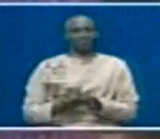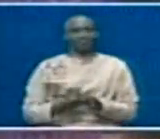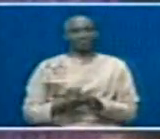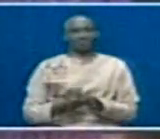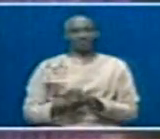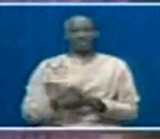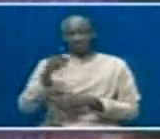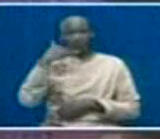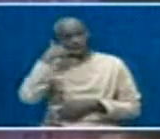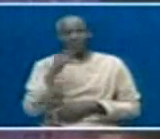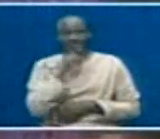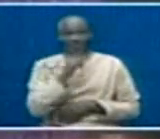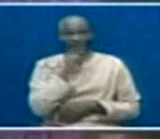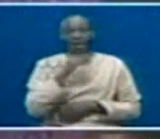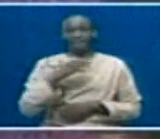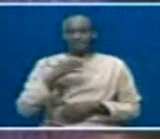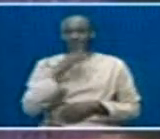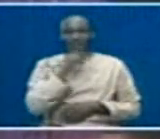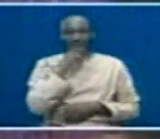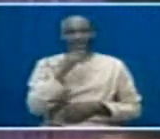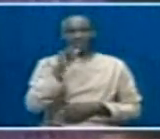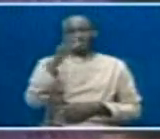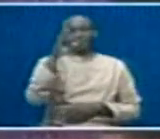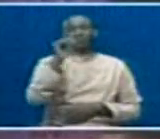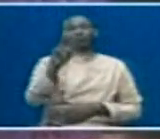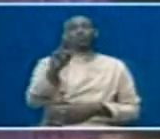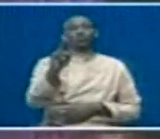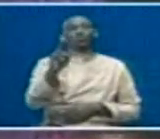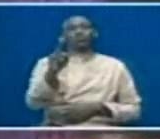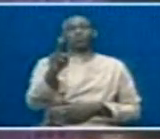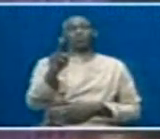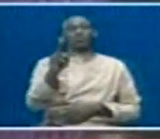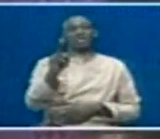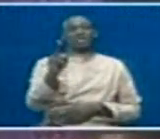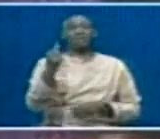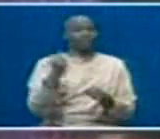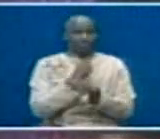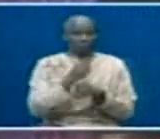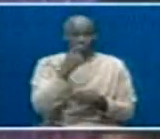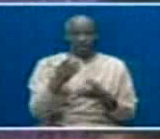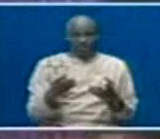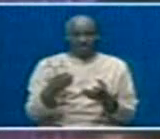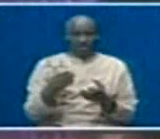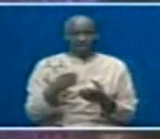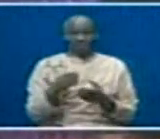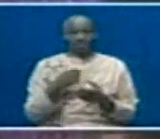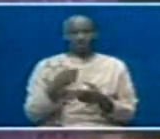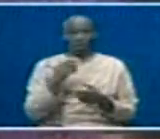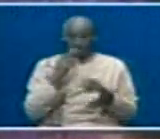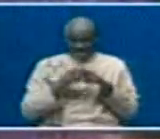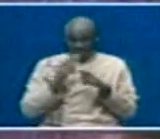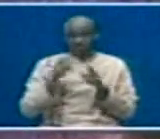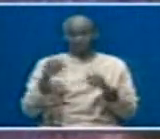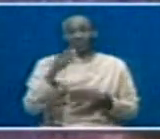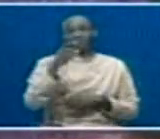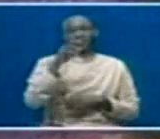they call my father Baba Ifu, you know, like they couldn't call him like Sharif Abdullah. My father is a